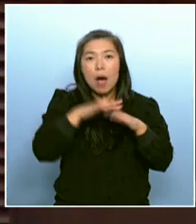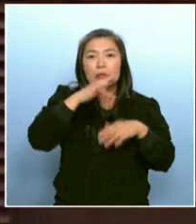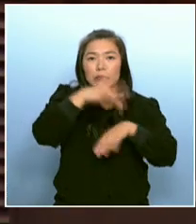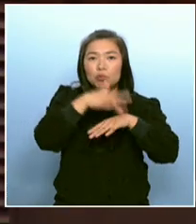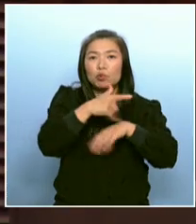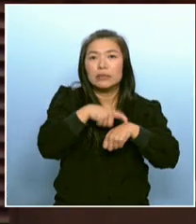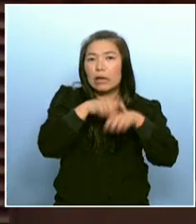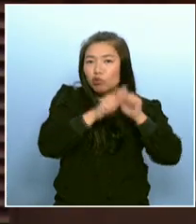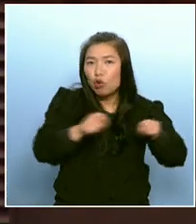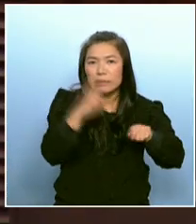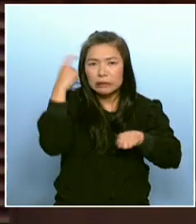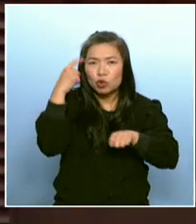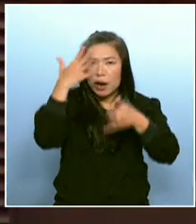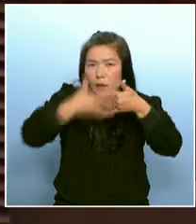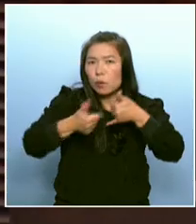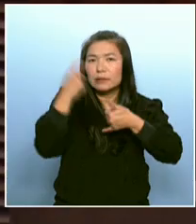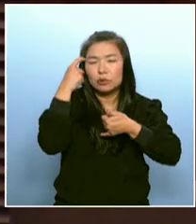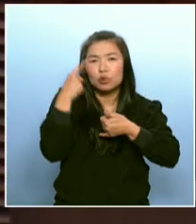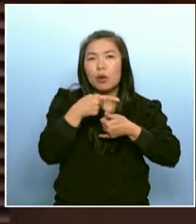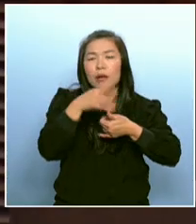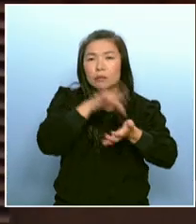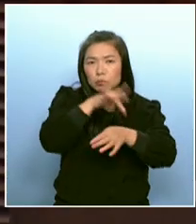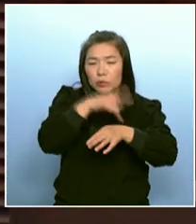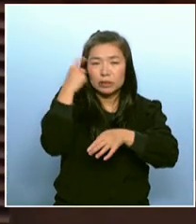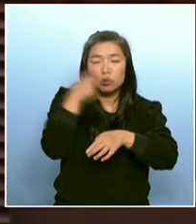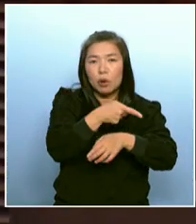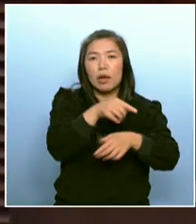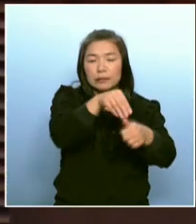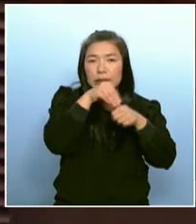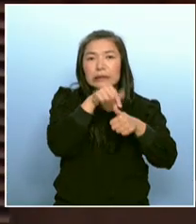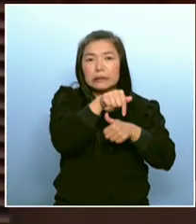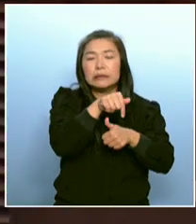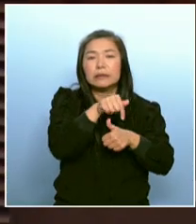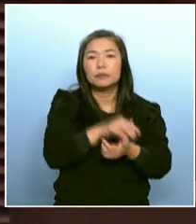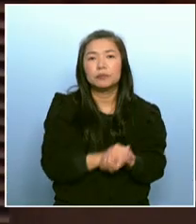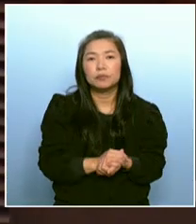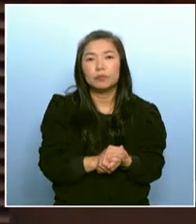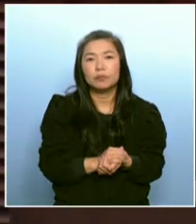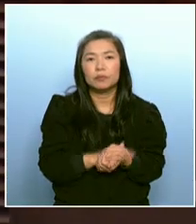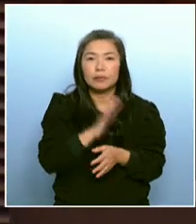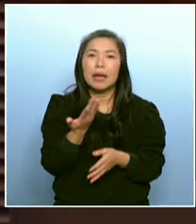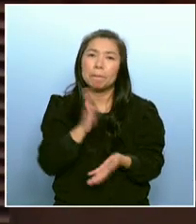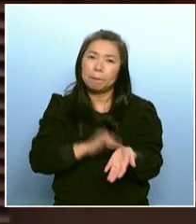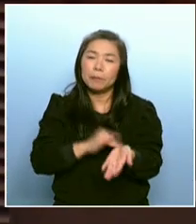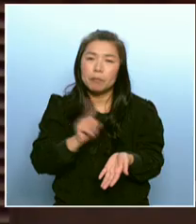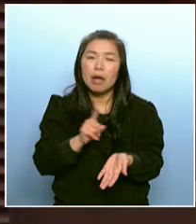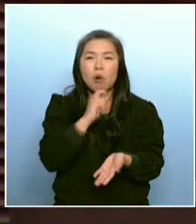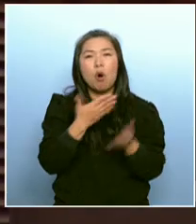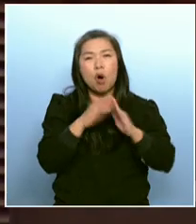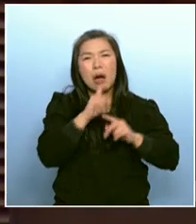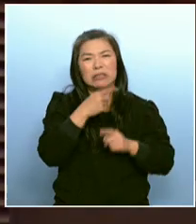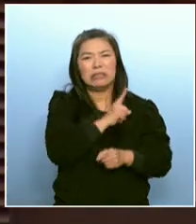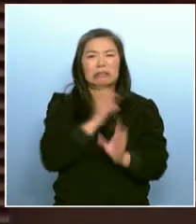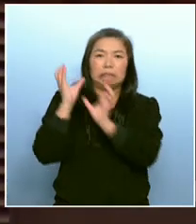school-based programs, the advantage is that teachers spend a long time with their students, so they will be able to